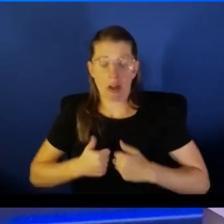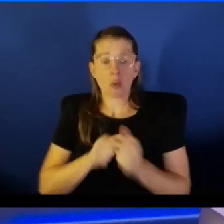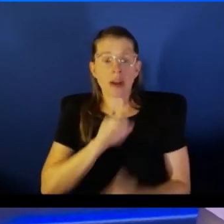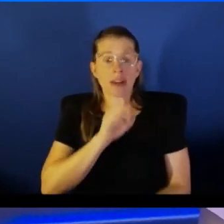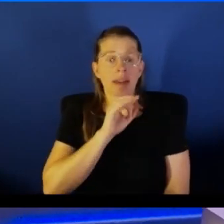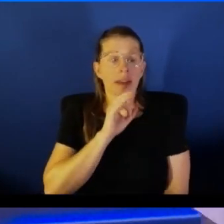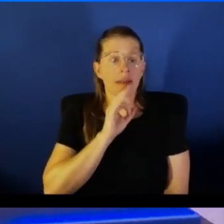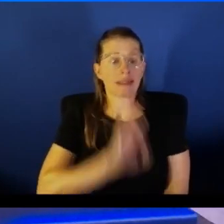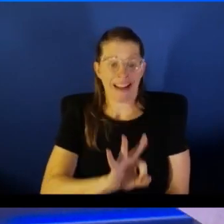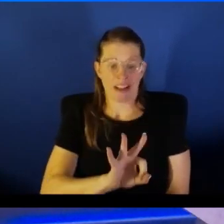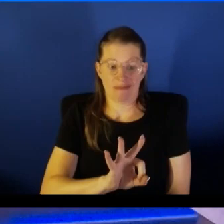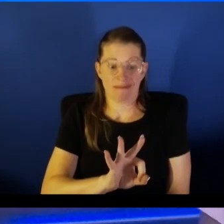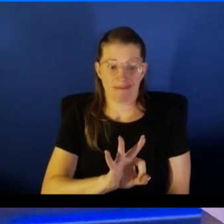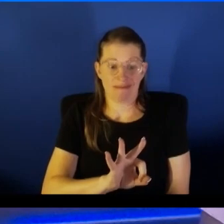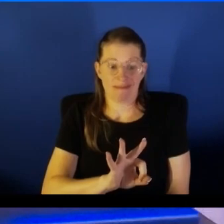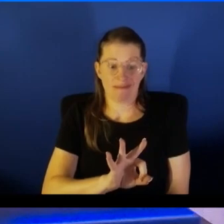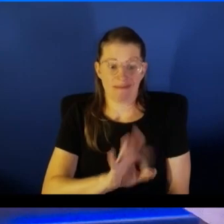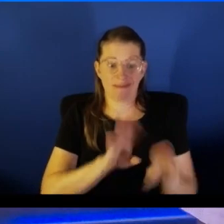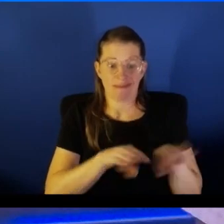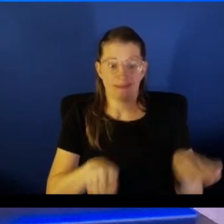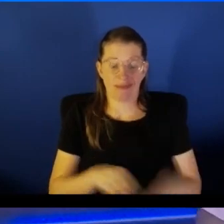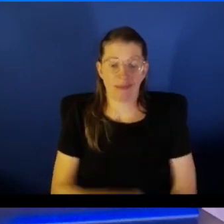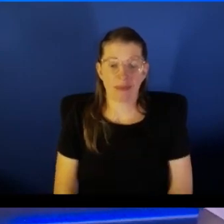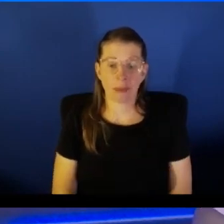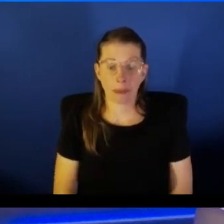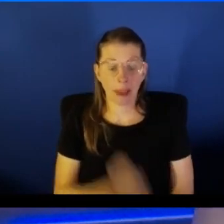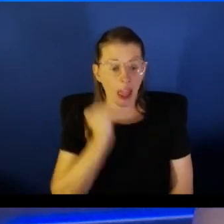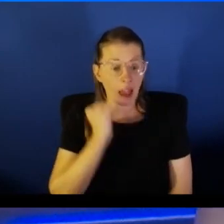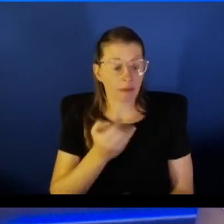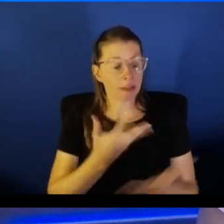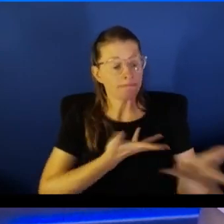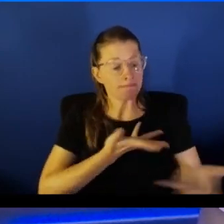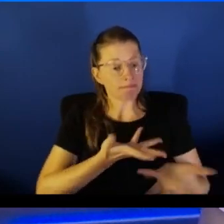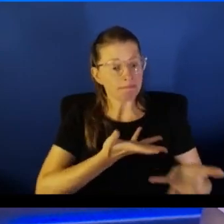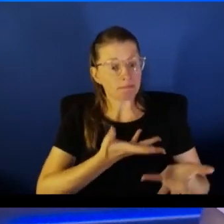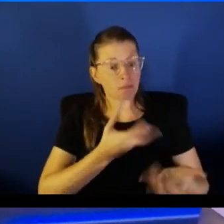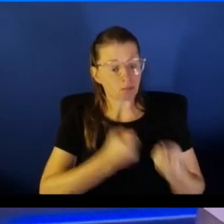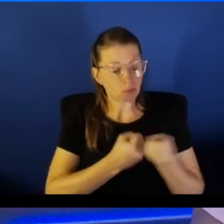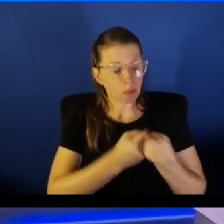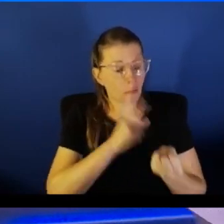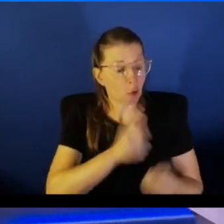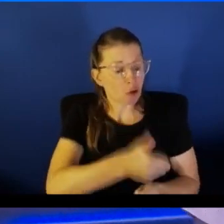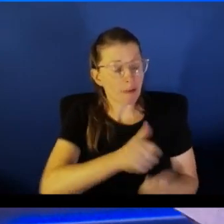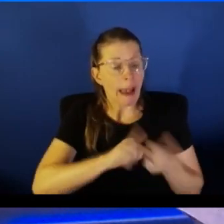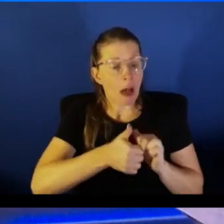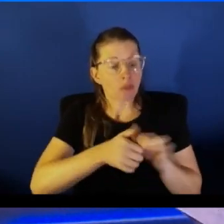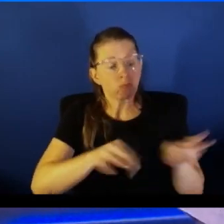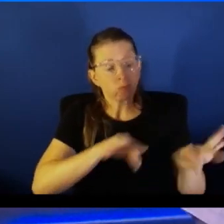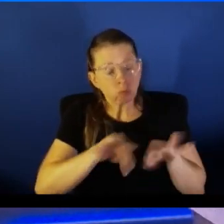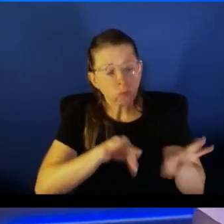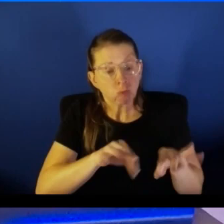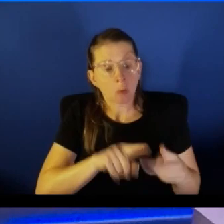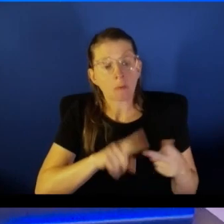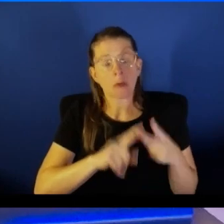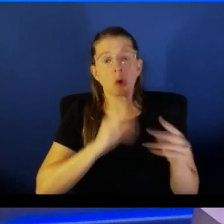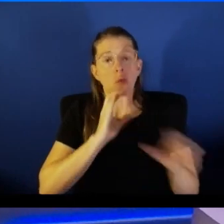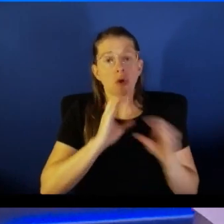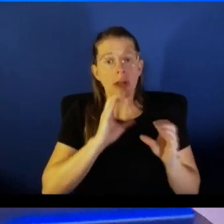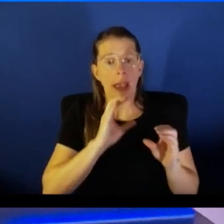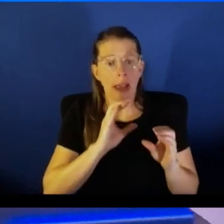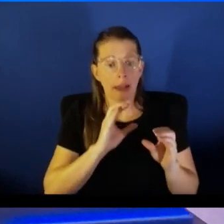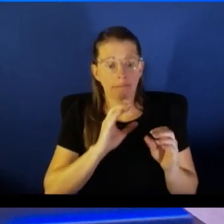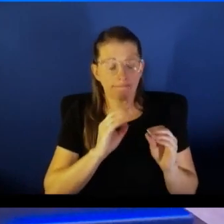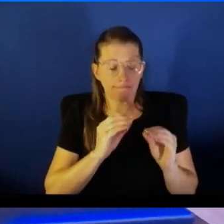if you are talking with a 9-year-old about how to advocate for yourself, how to communicate, you are teaching